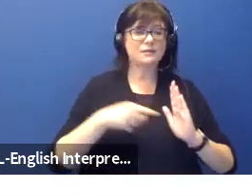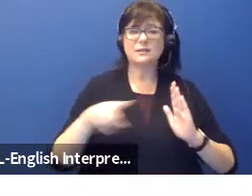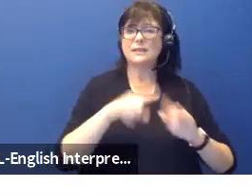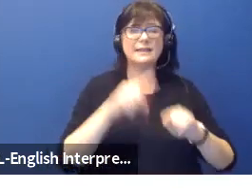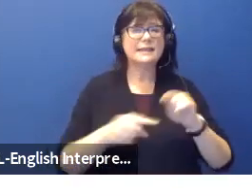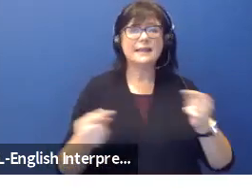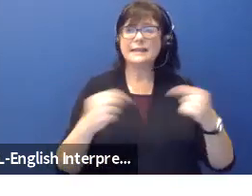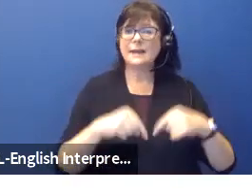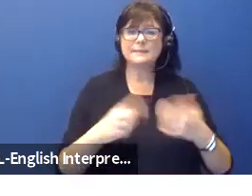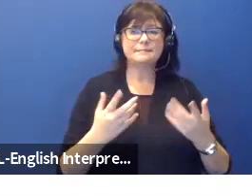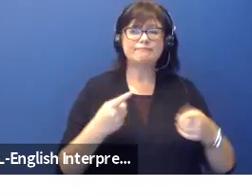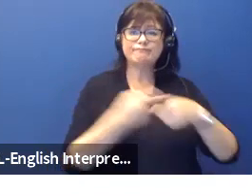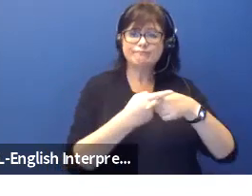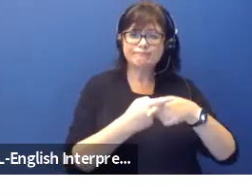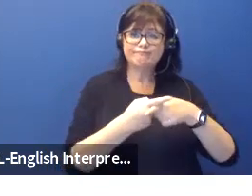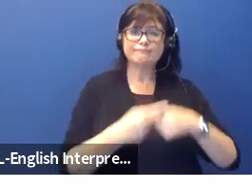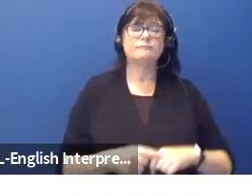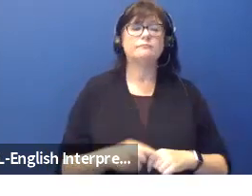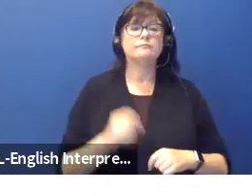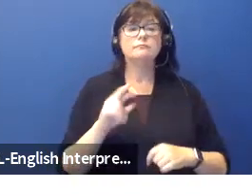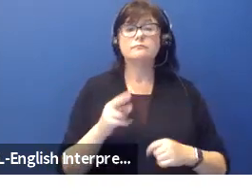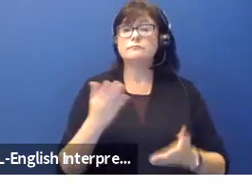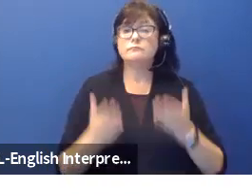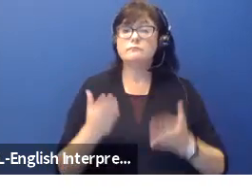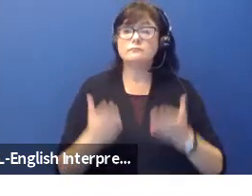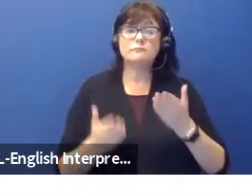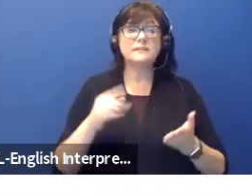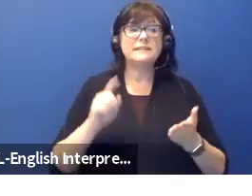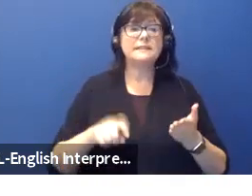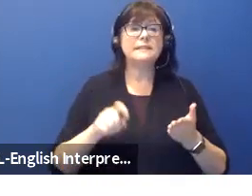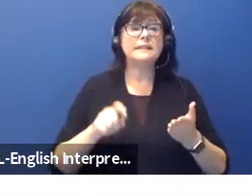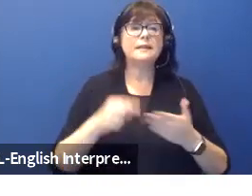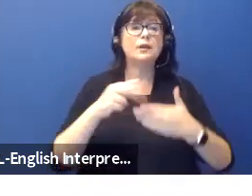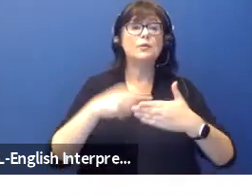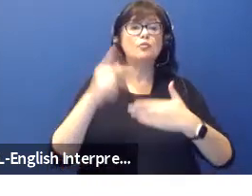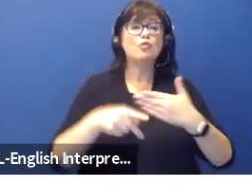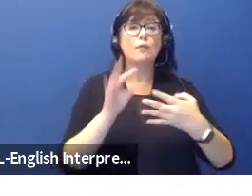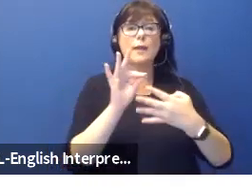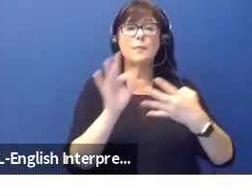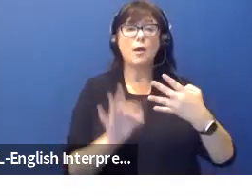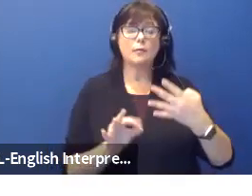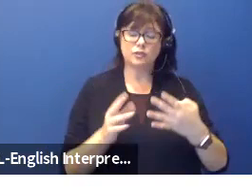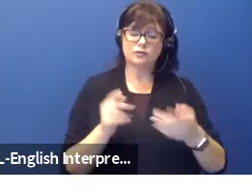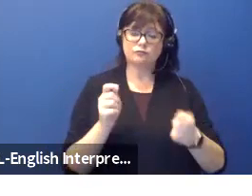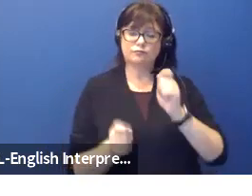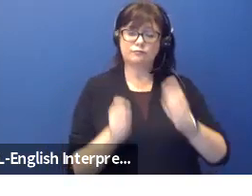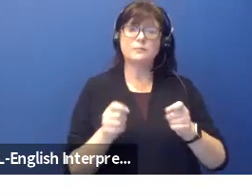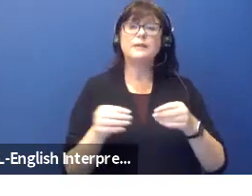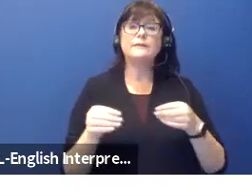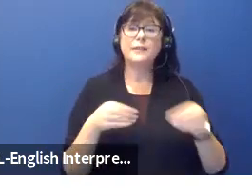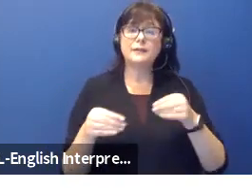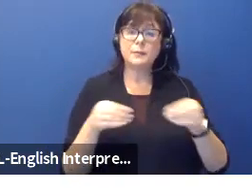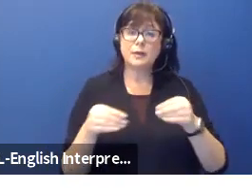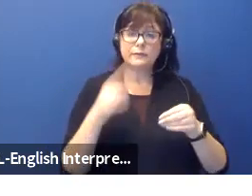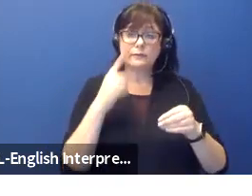consider some short-term programming options if that might help satisfaction and helping the students to meet their goals.